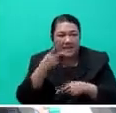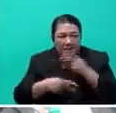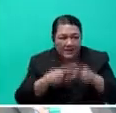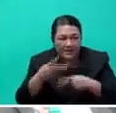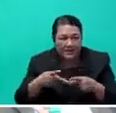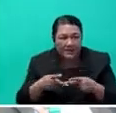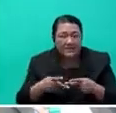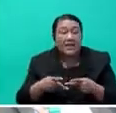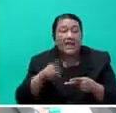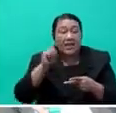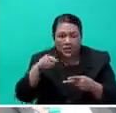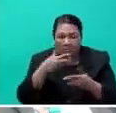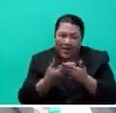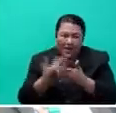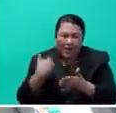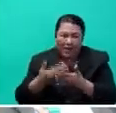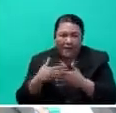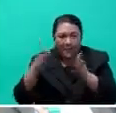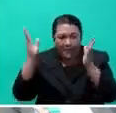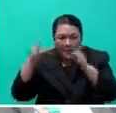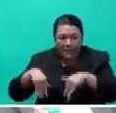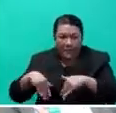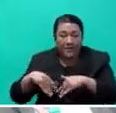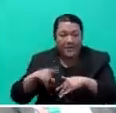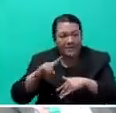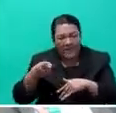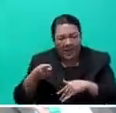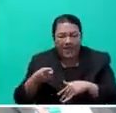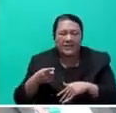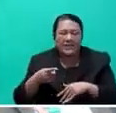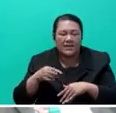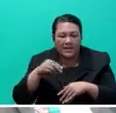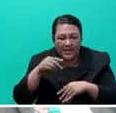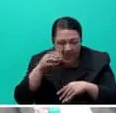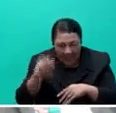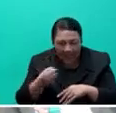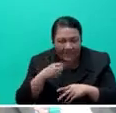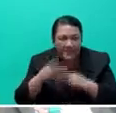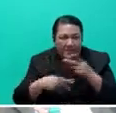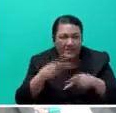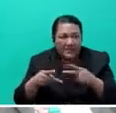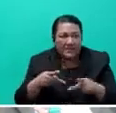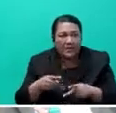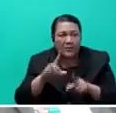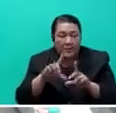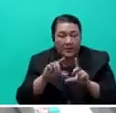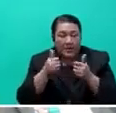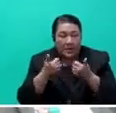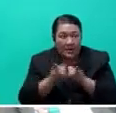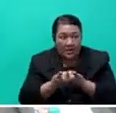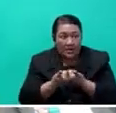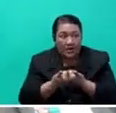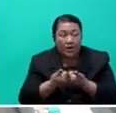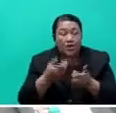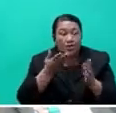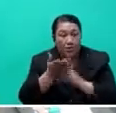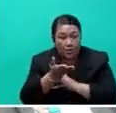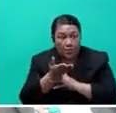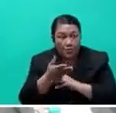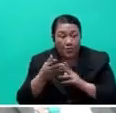there is a process. But we agree that through ventilation of this bill, through the